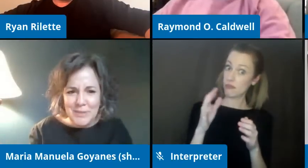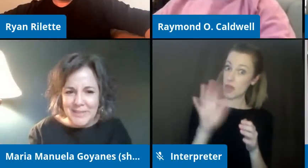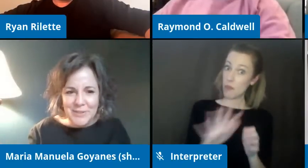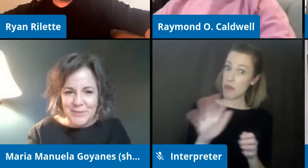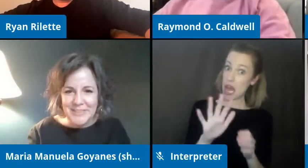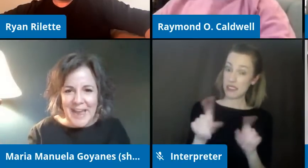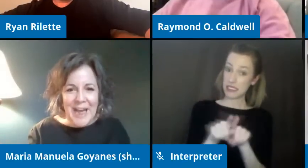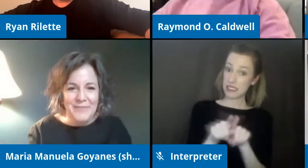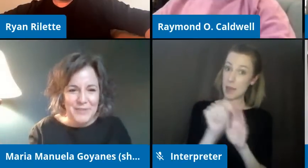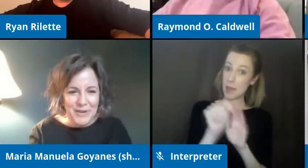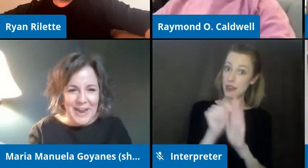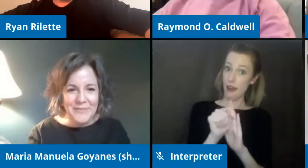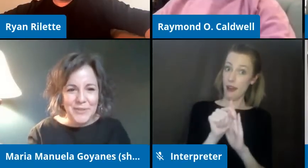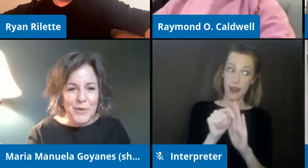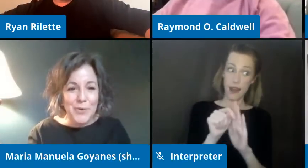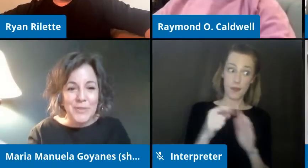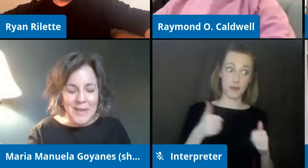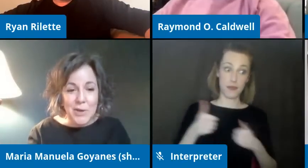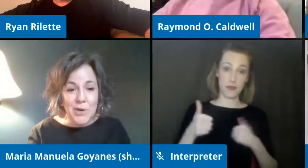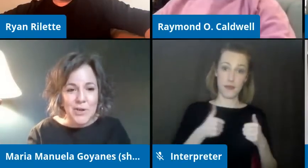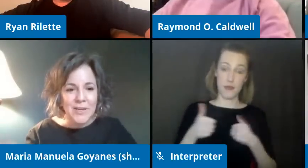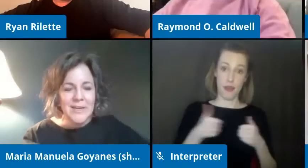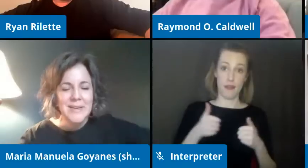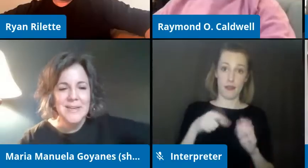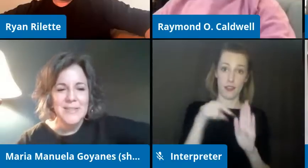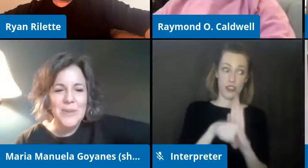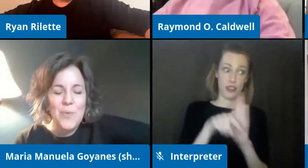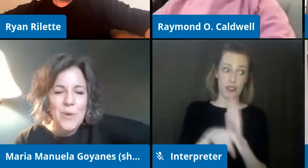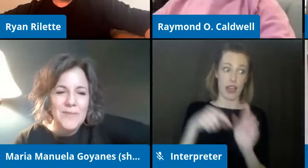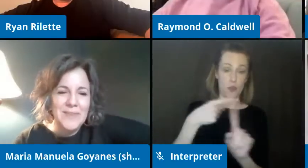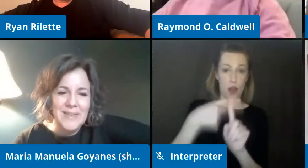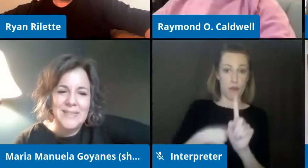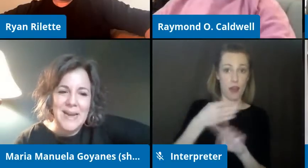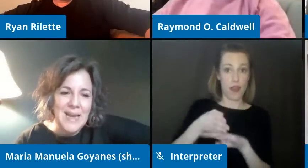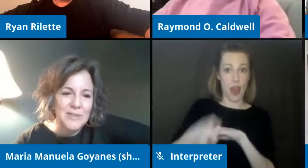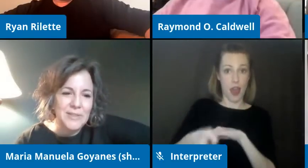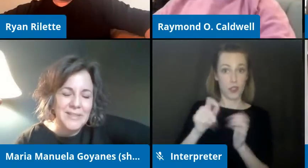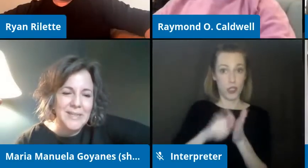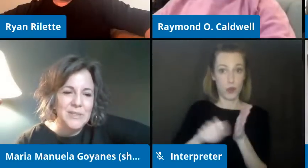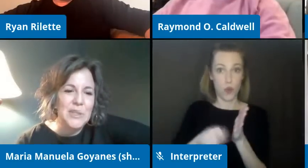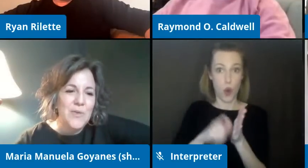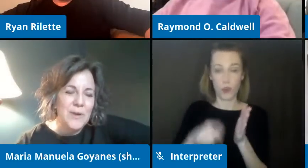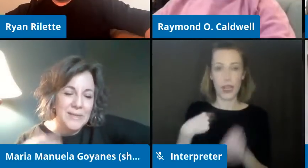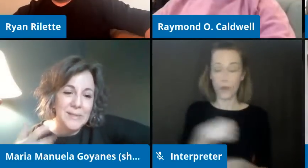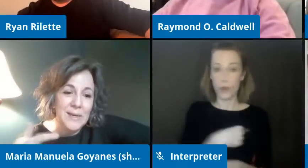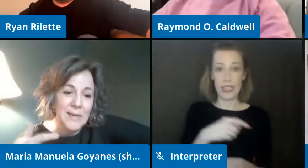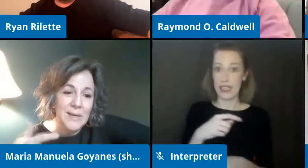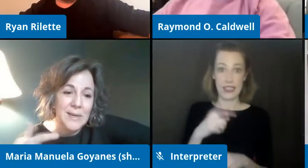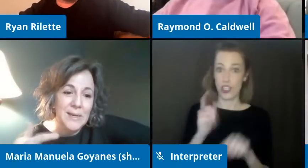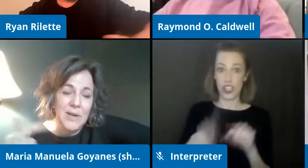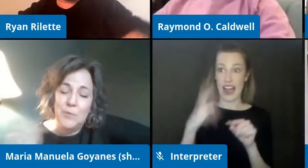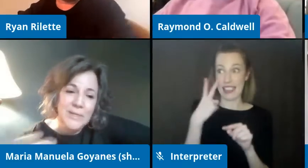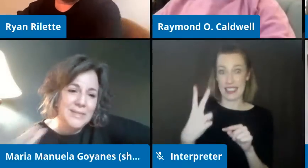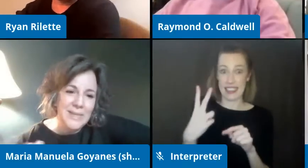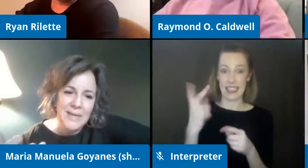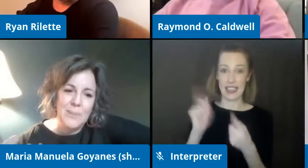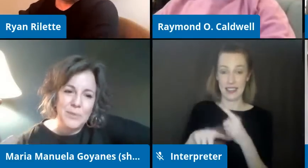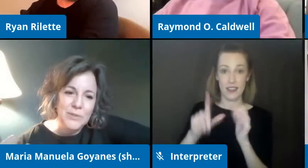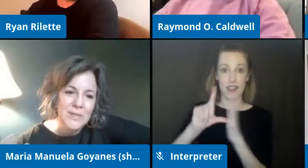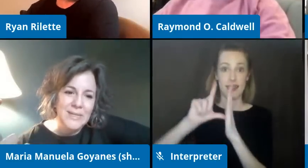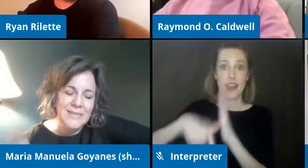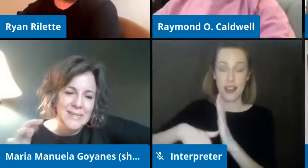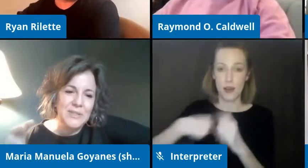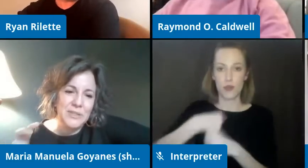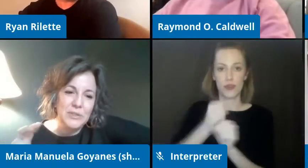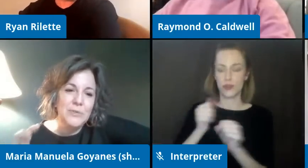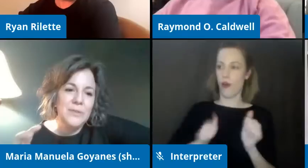like 2-3 years after the whole thing occurred. So one of the things that I actually think is so a really